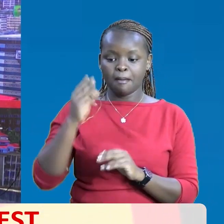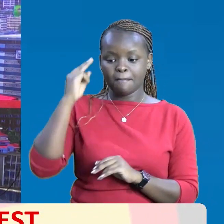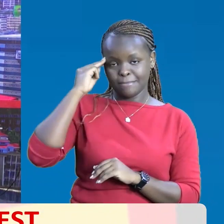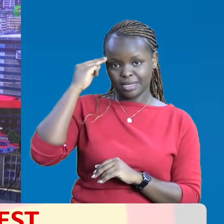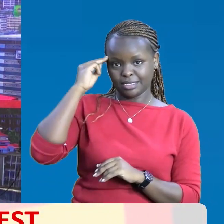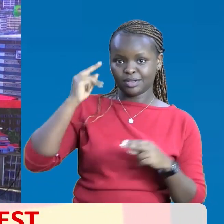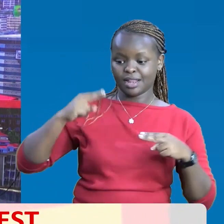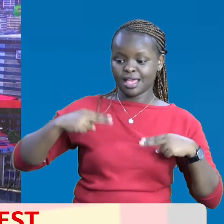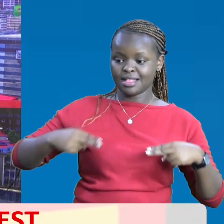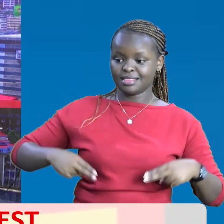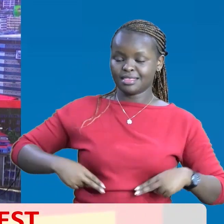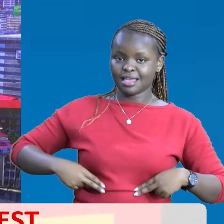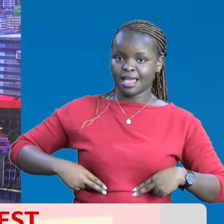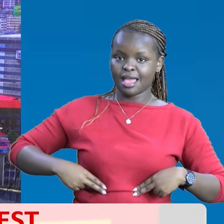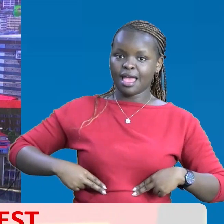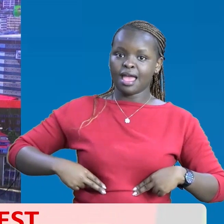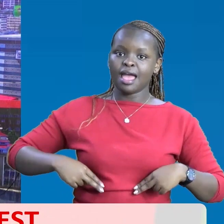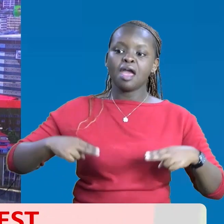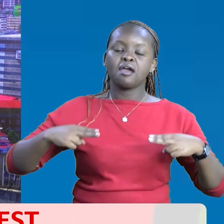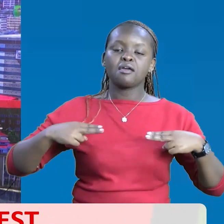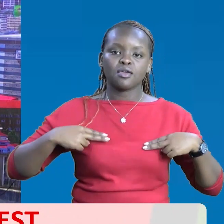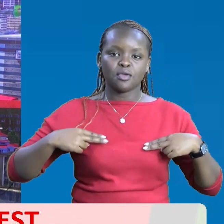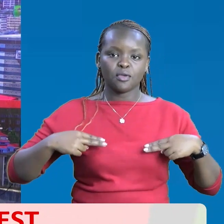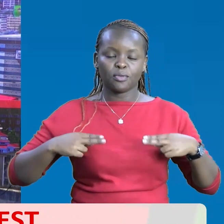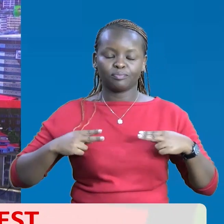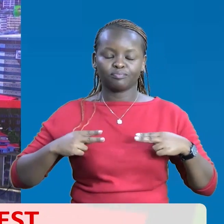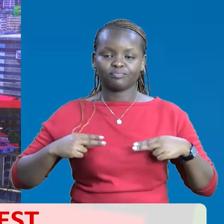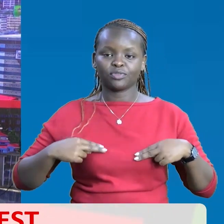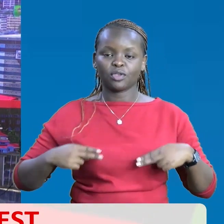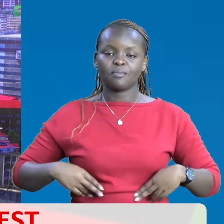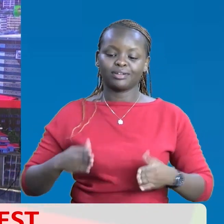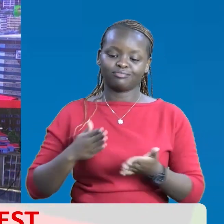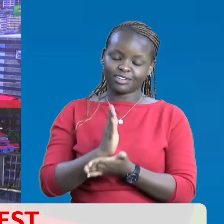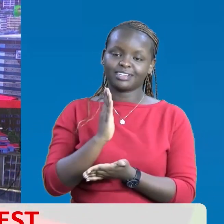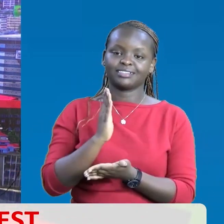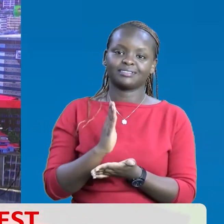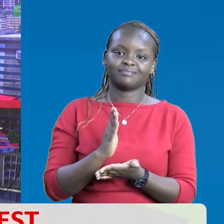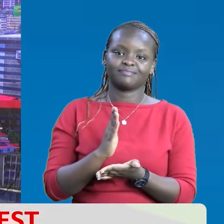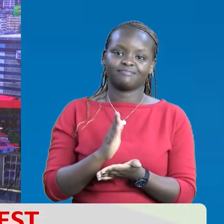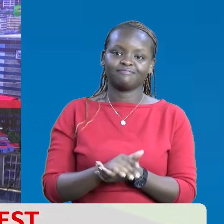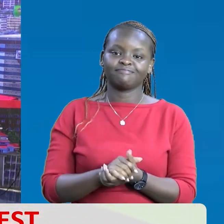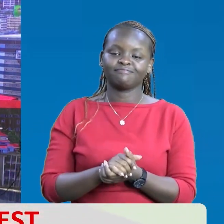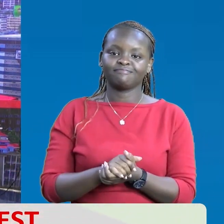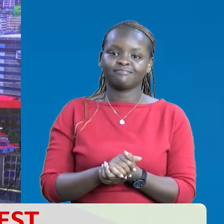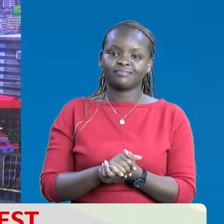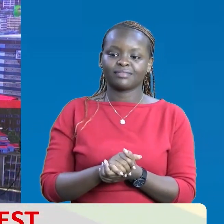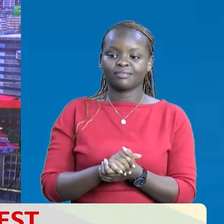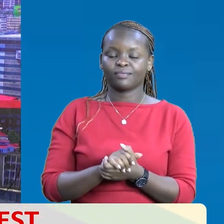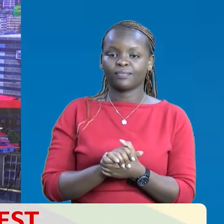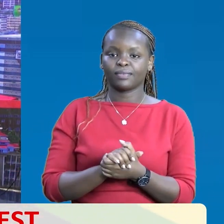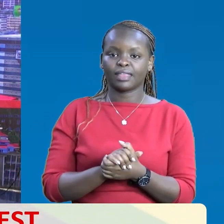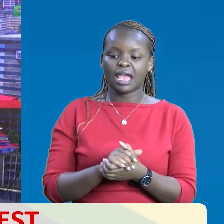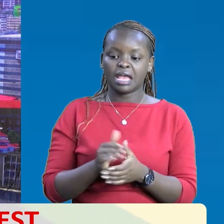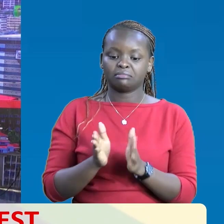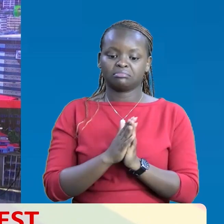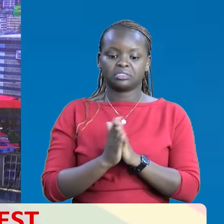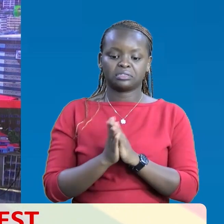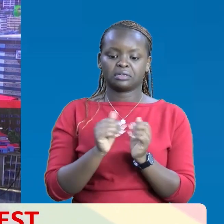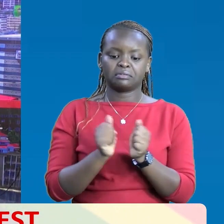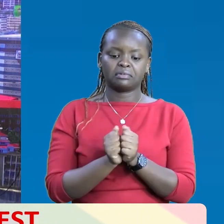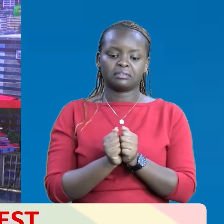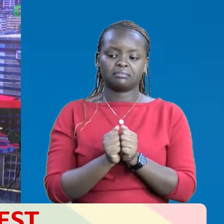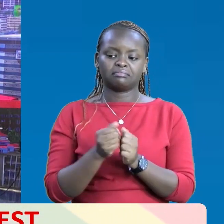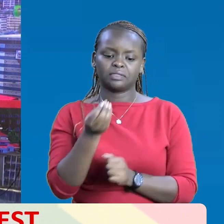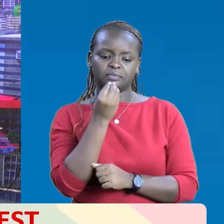health is a human right. Wow. Unapata? Interesting. It's a human right. Kumaanisha si story na ati food,